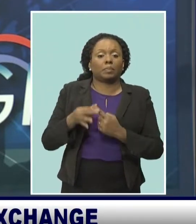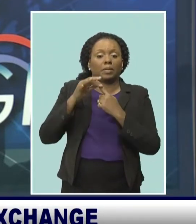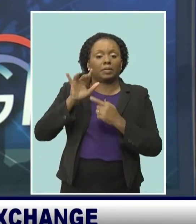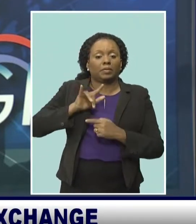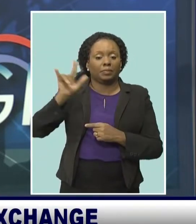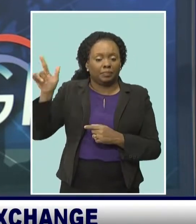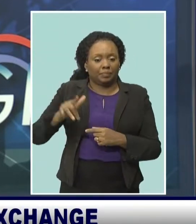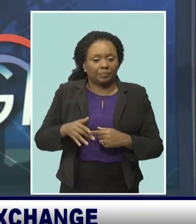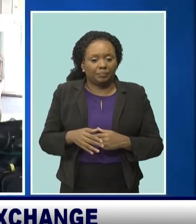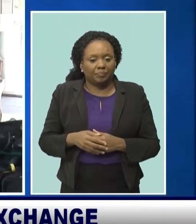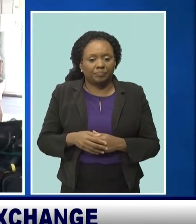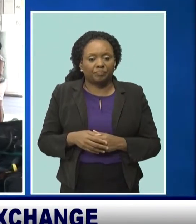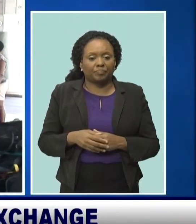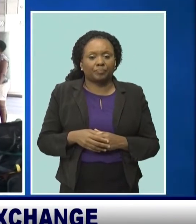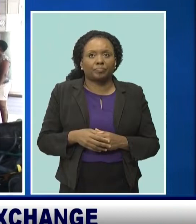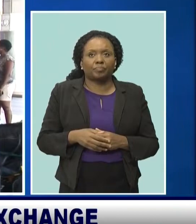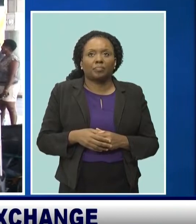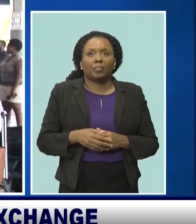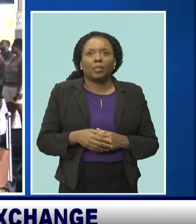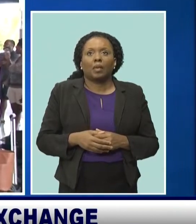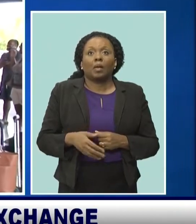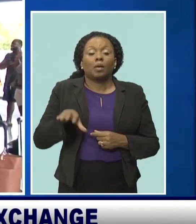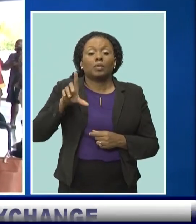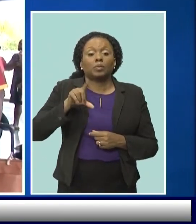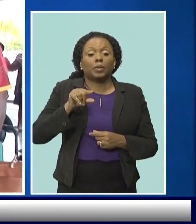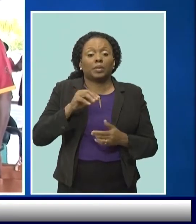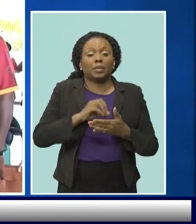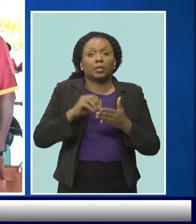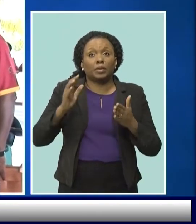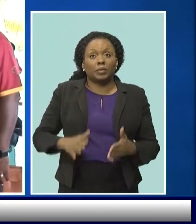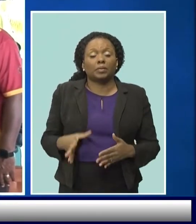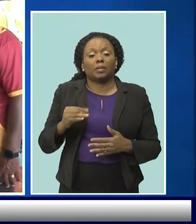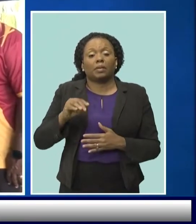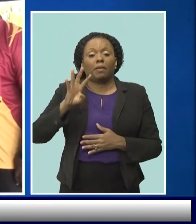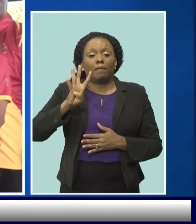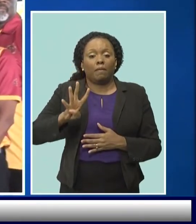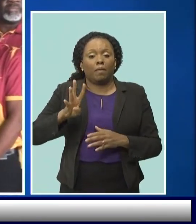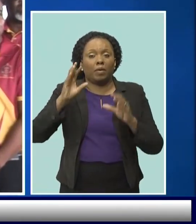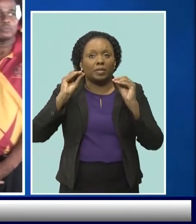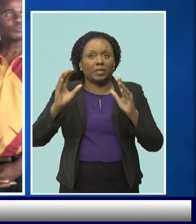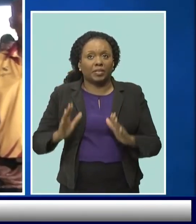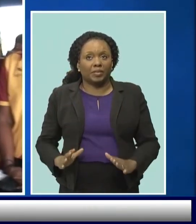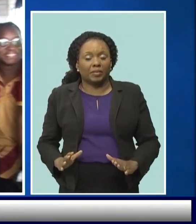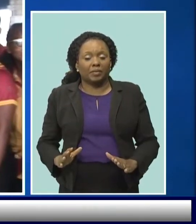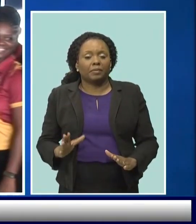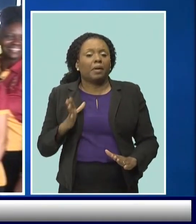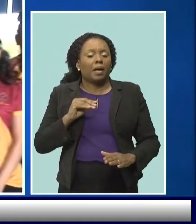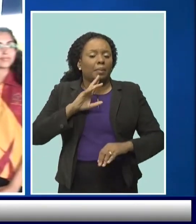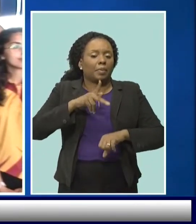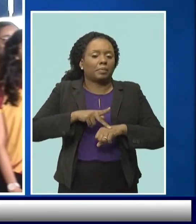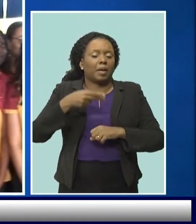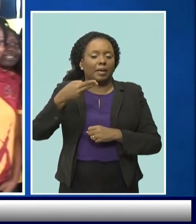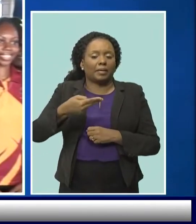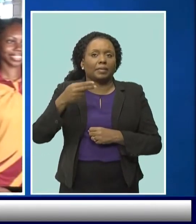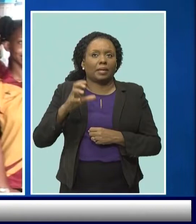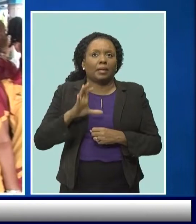story. 20 upper sixth form students, 4 teachers and the principal of Harrison College are participating in an exchange